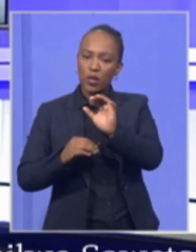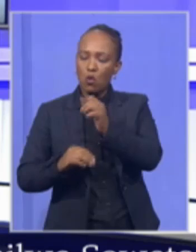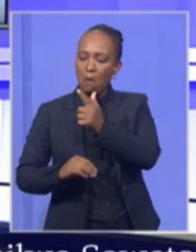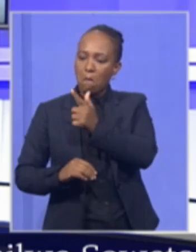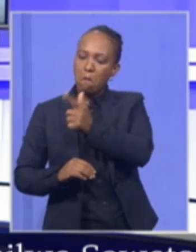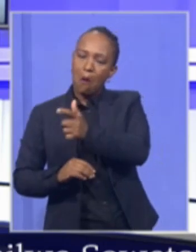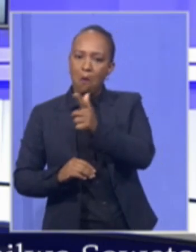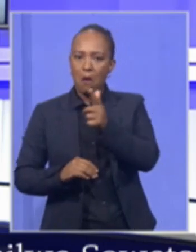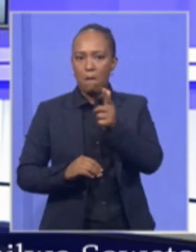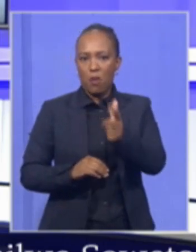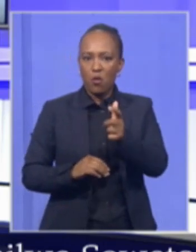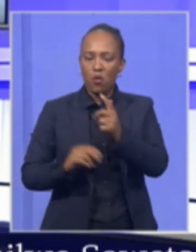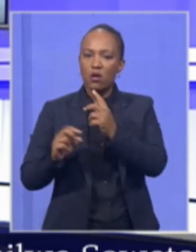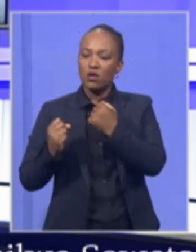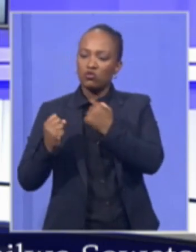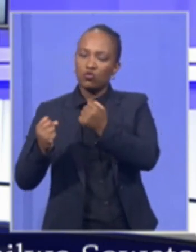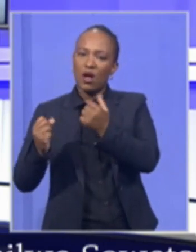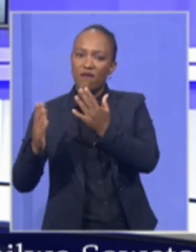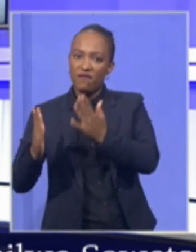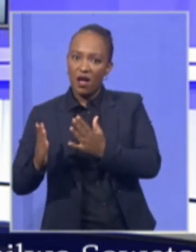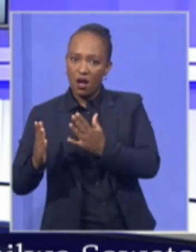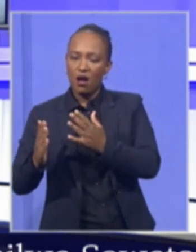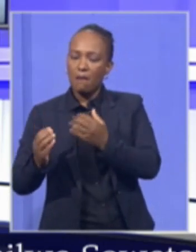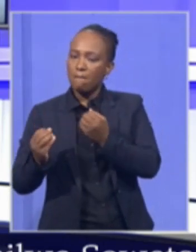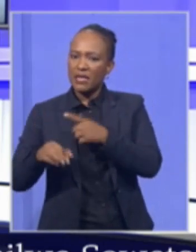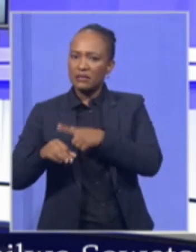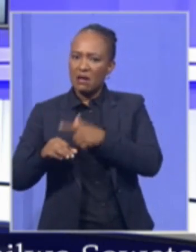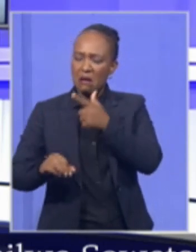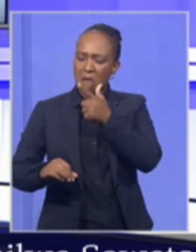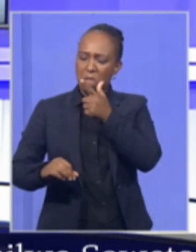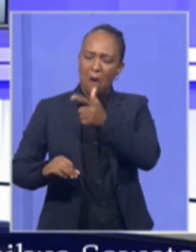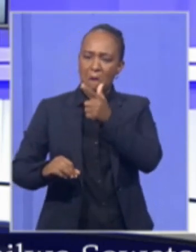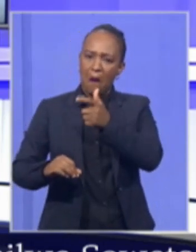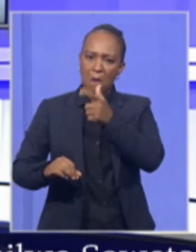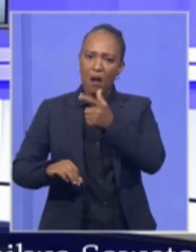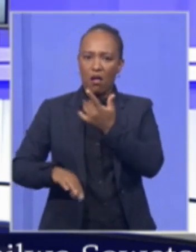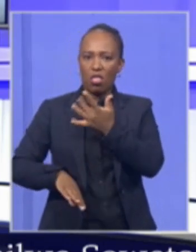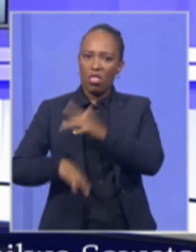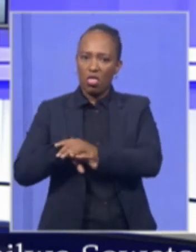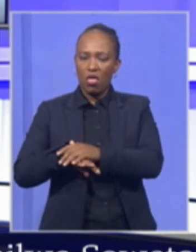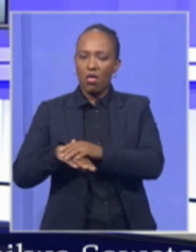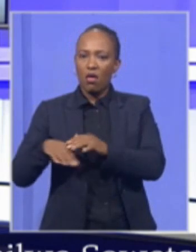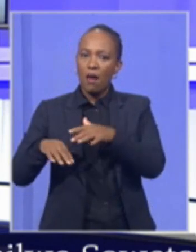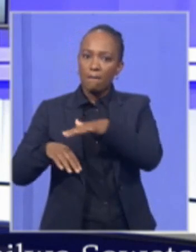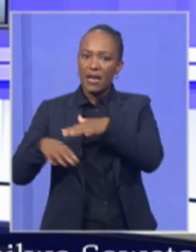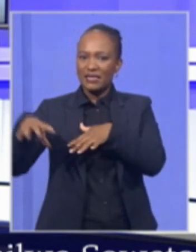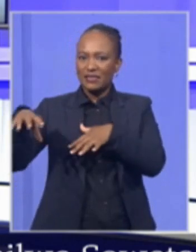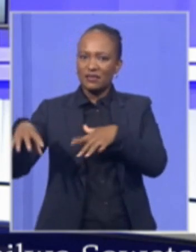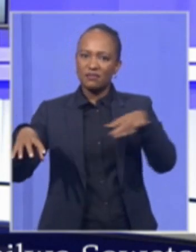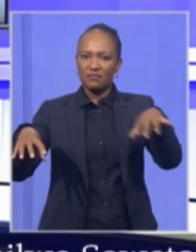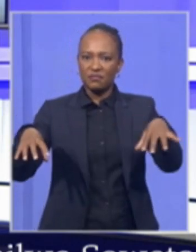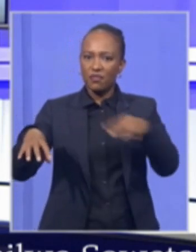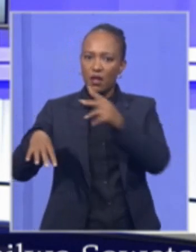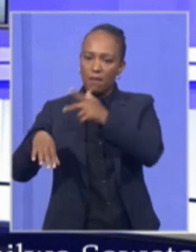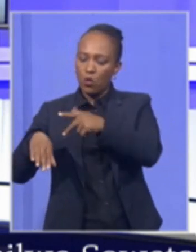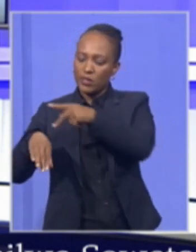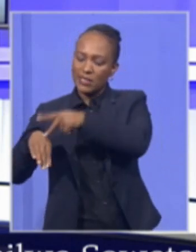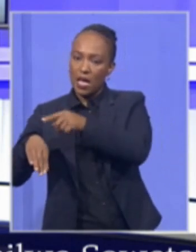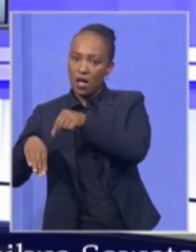mošupologo. Baotledi ba thuntšitšwe ga makgetlo le go bolawa ditiragalong tše pedi tšeo di fapanego ka Protea Glen le ka